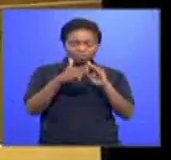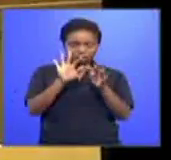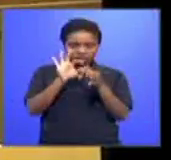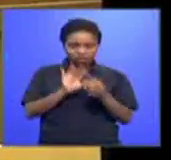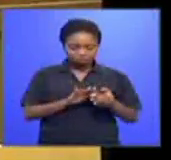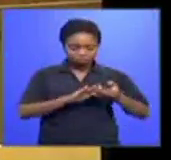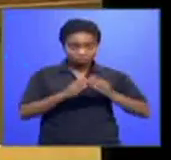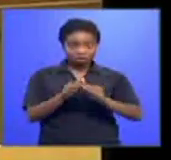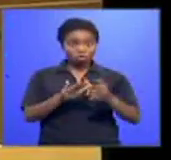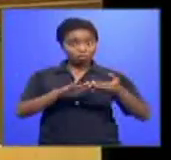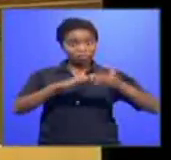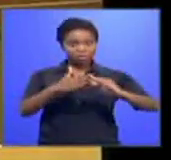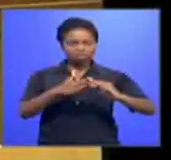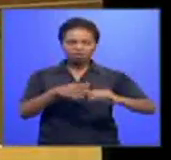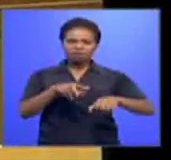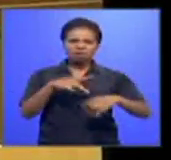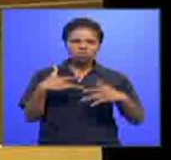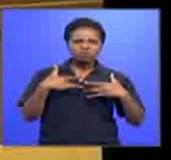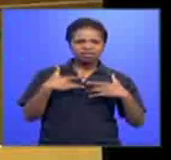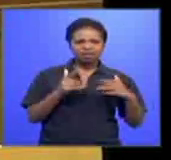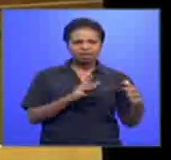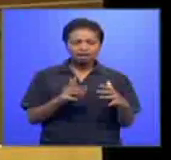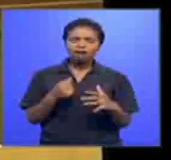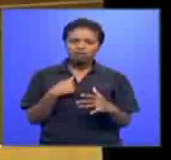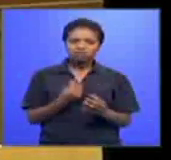to before they escalate.